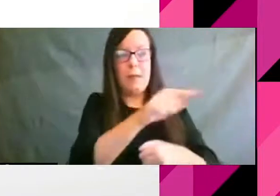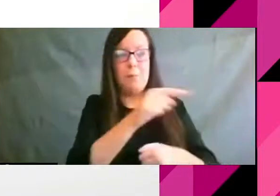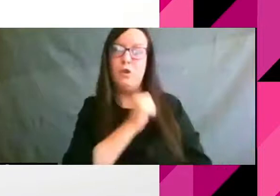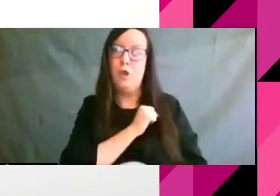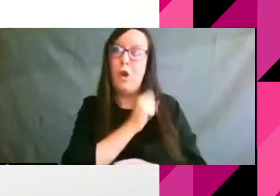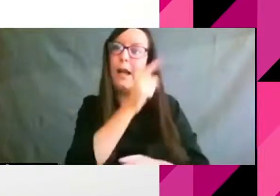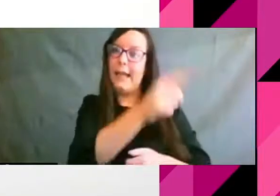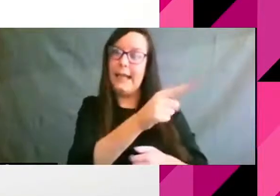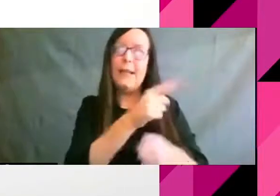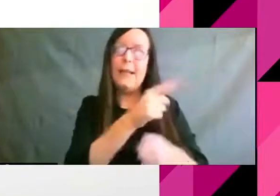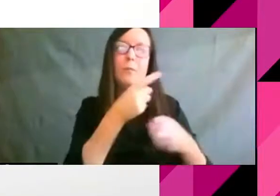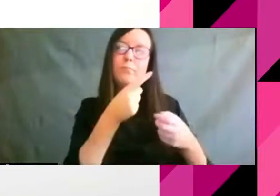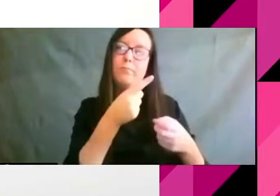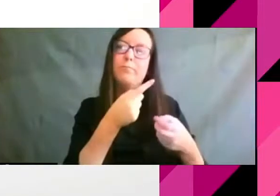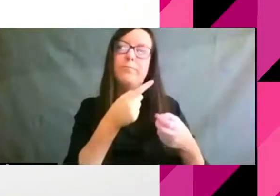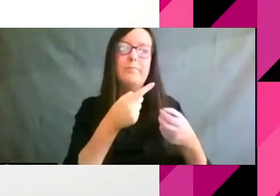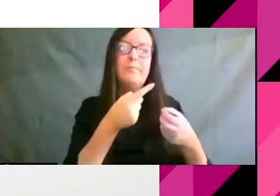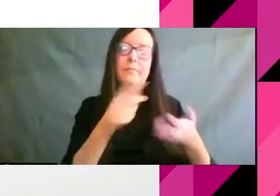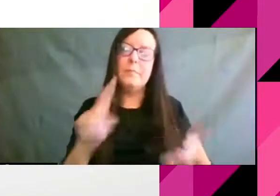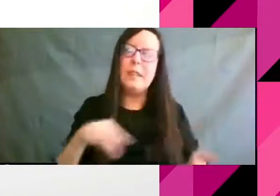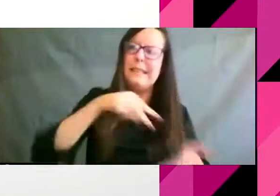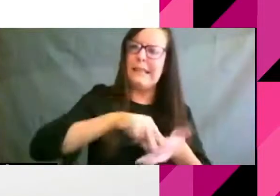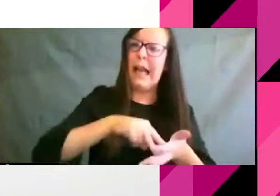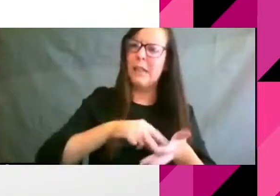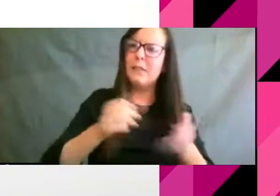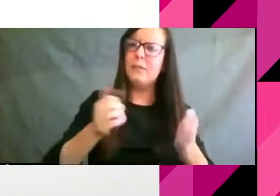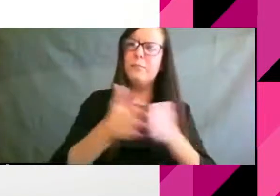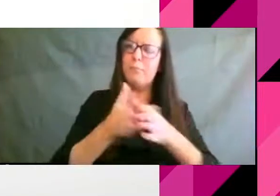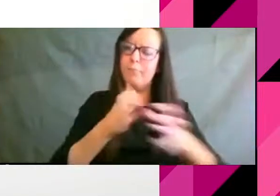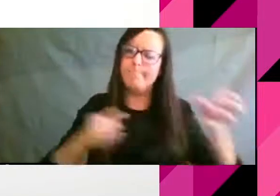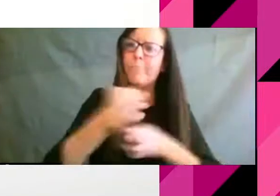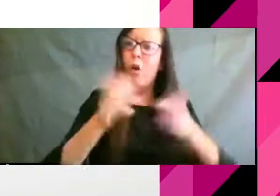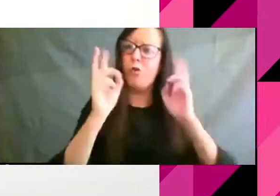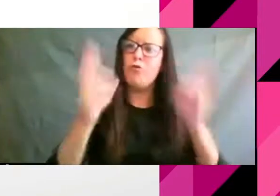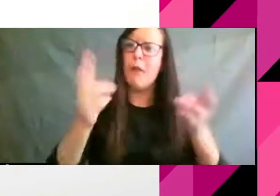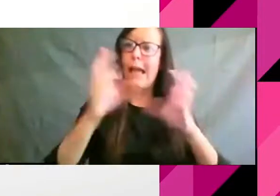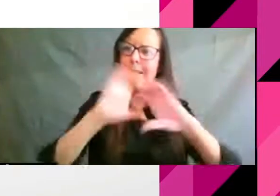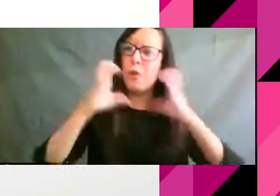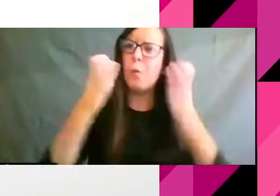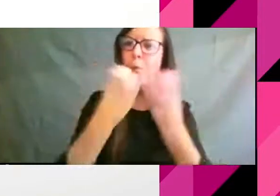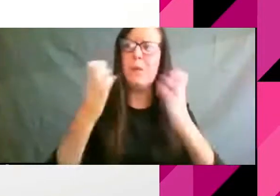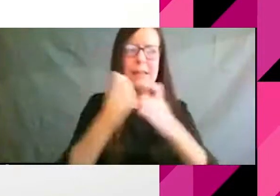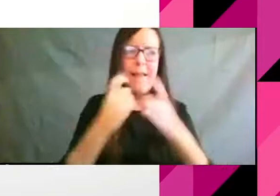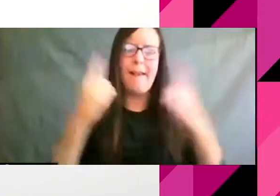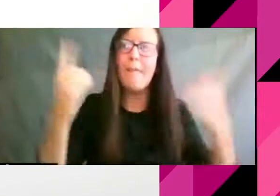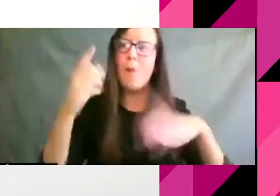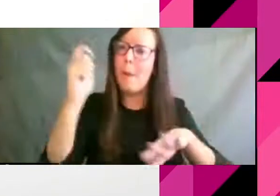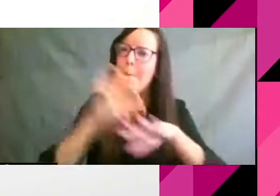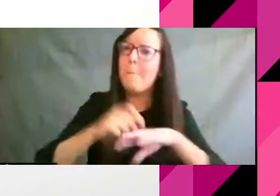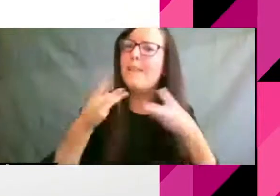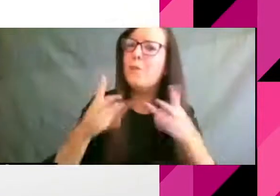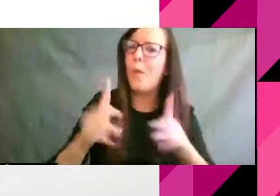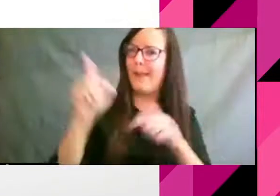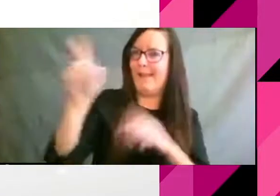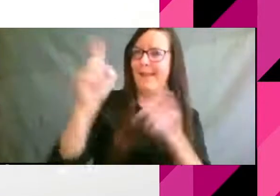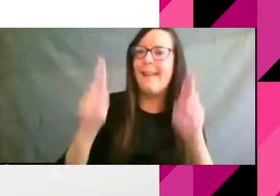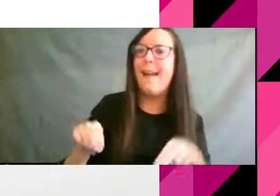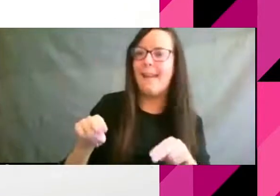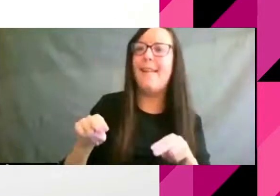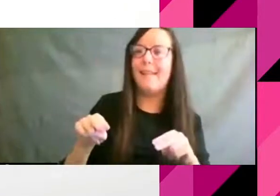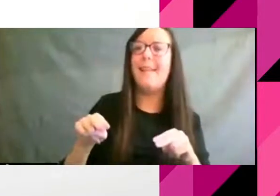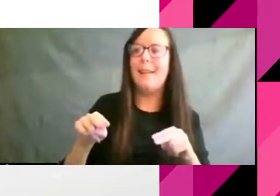be standing for the rights of the community, of everybody, in the best way possible. So we